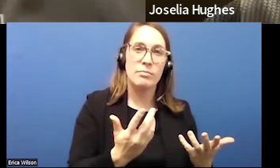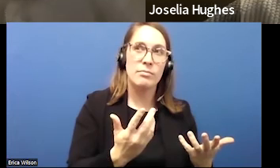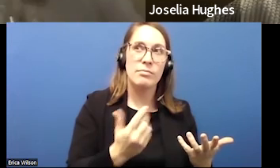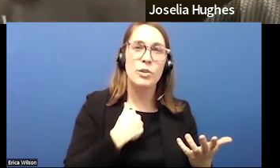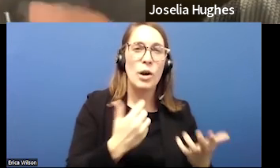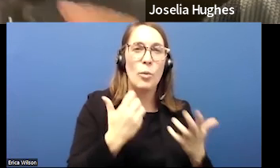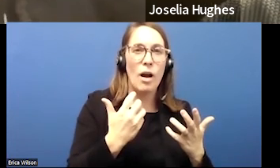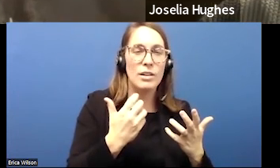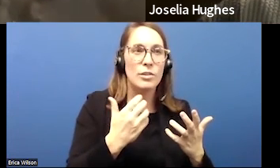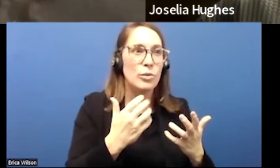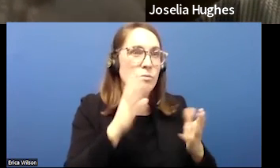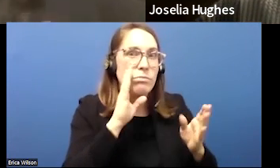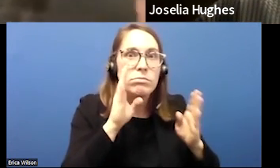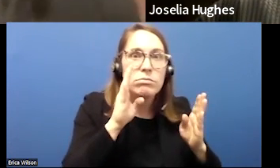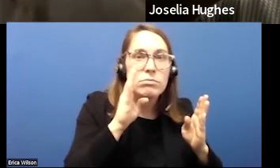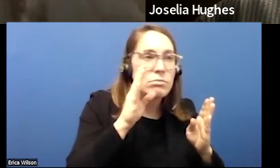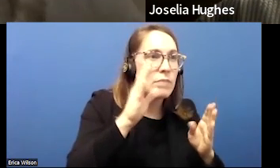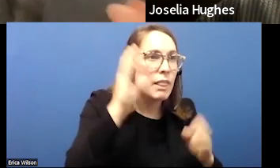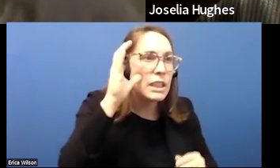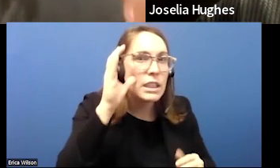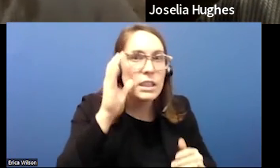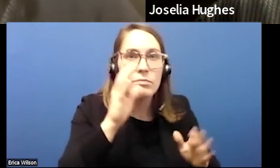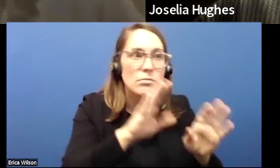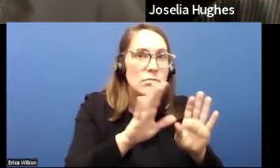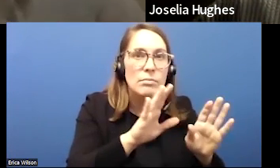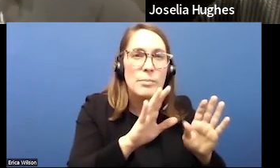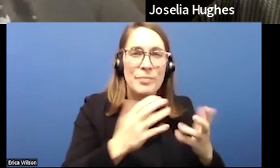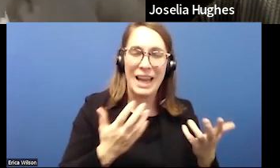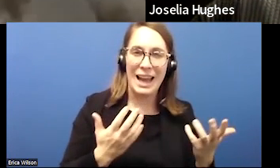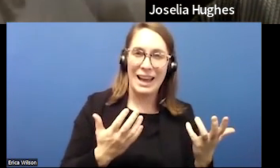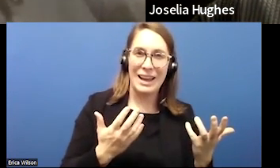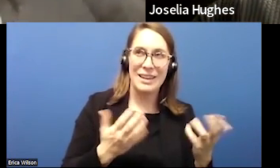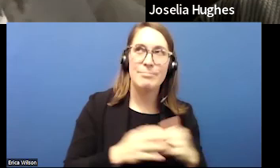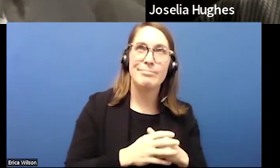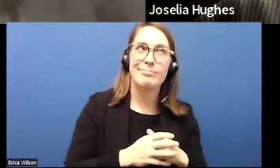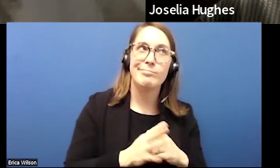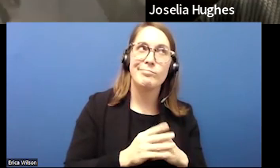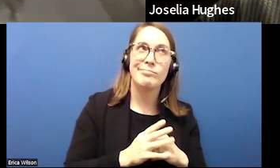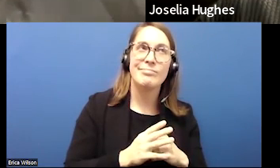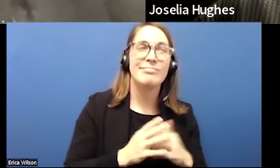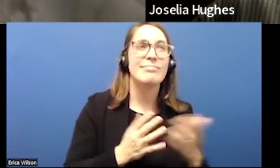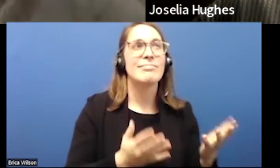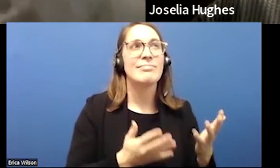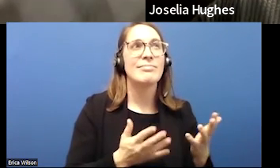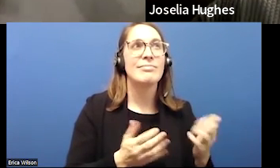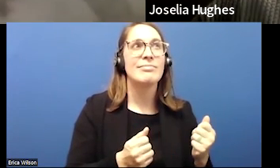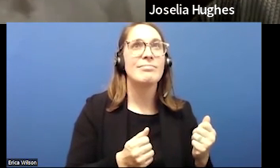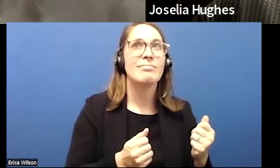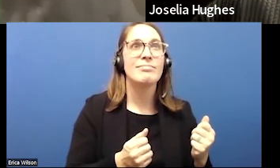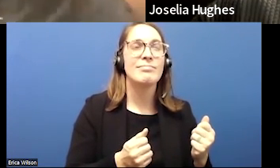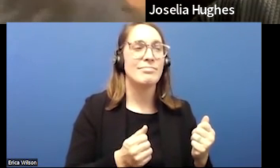Which makes me like nimble and listening, and I don't know, I'm just like